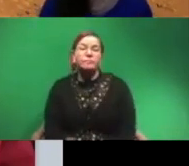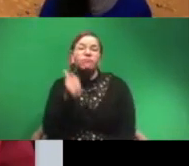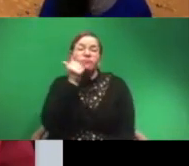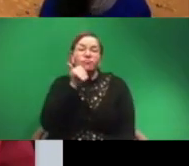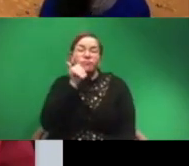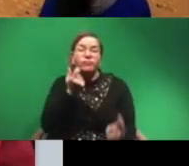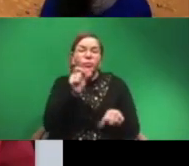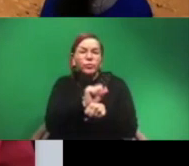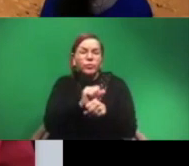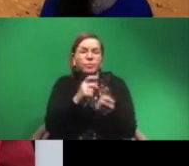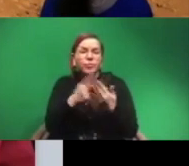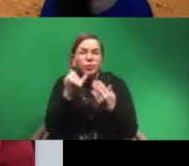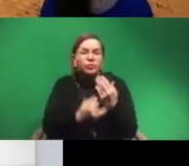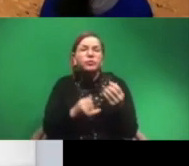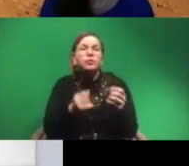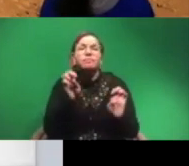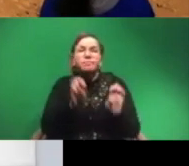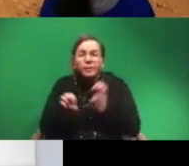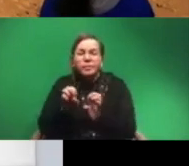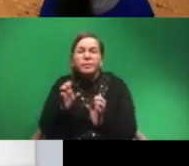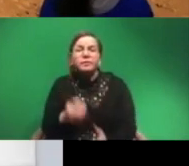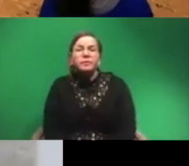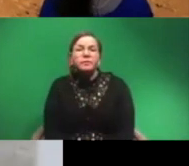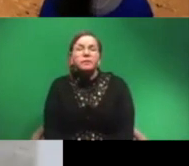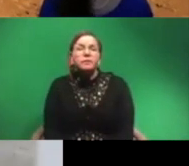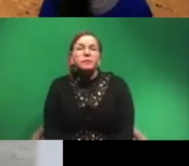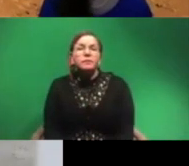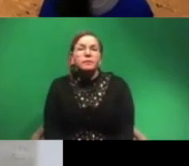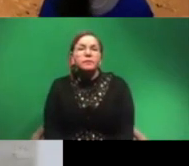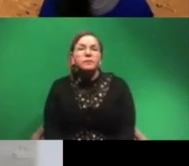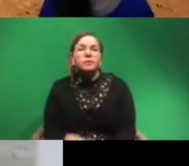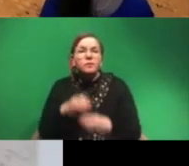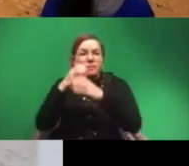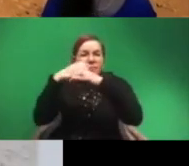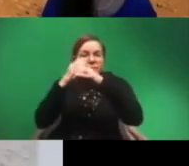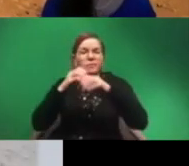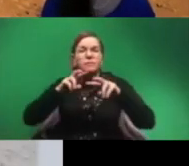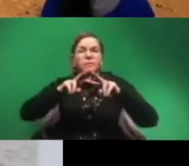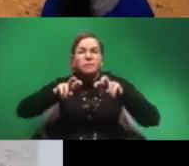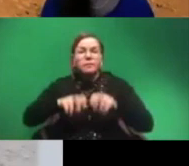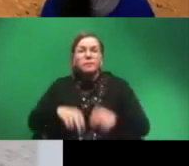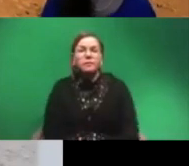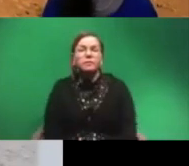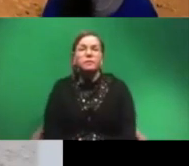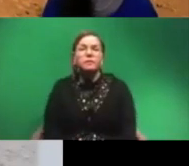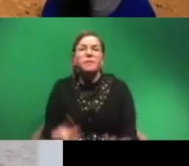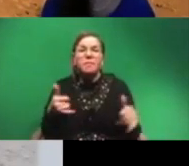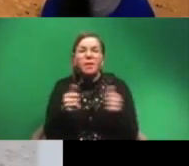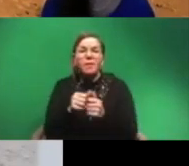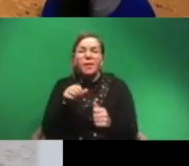our projects and did experiments. We got to look through the telescope. I got to play with this little